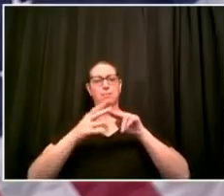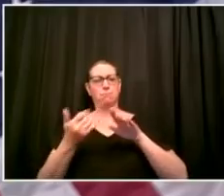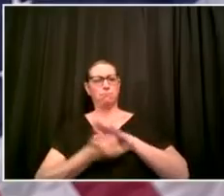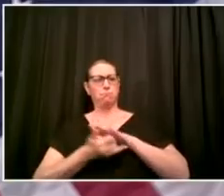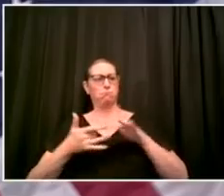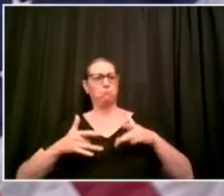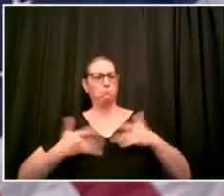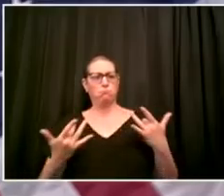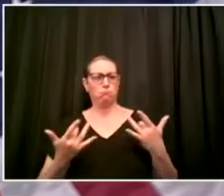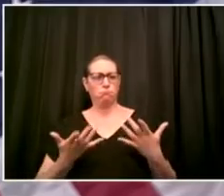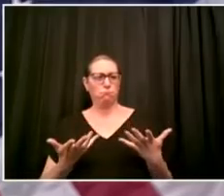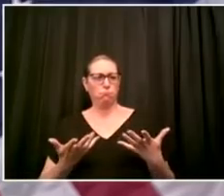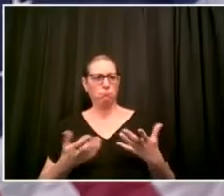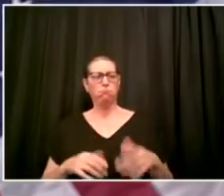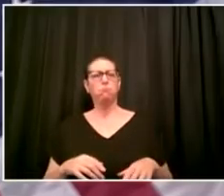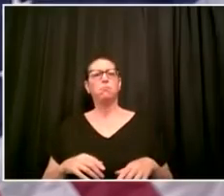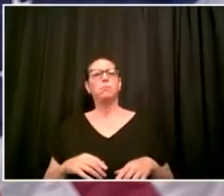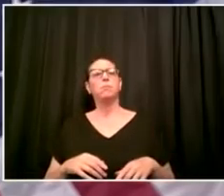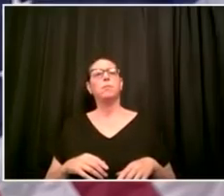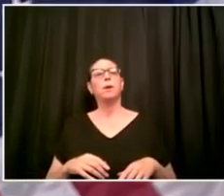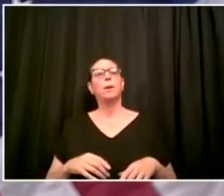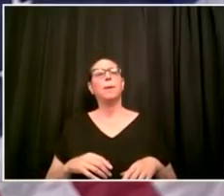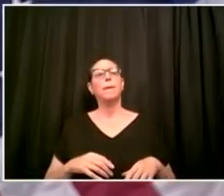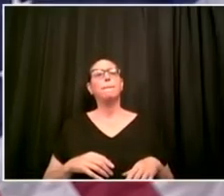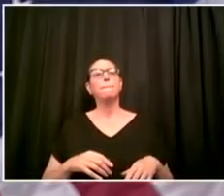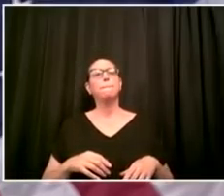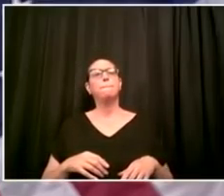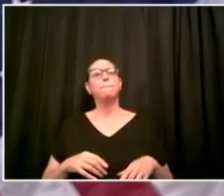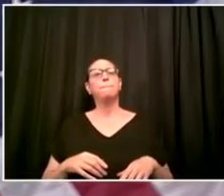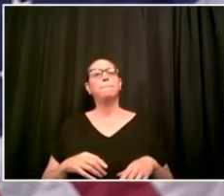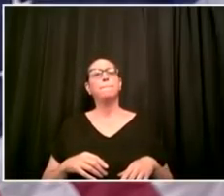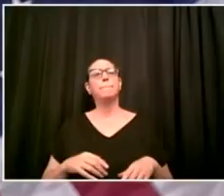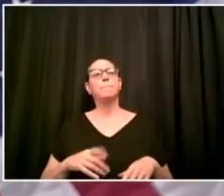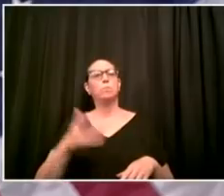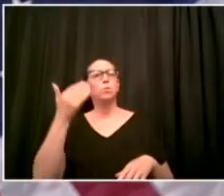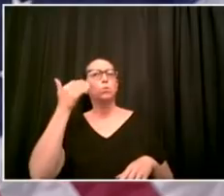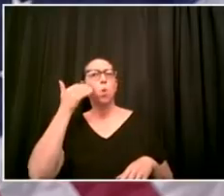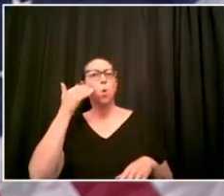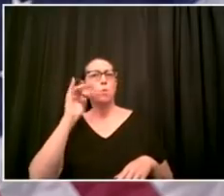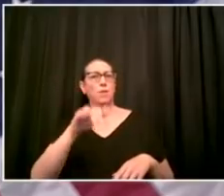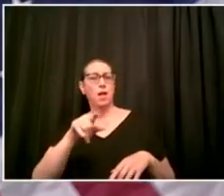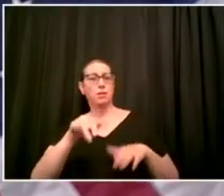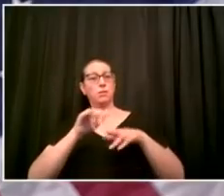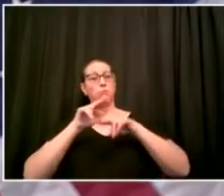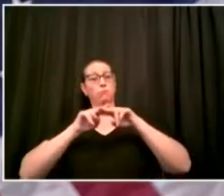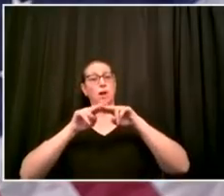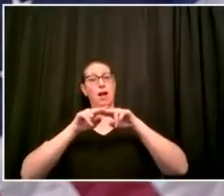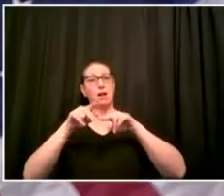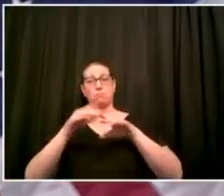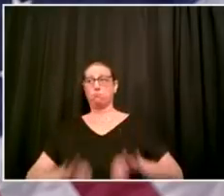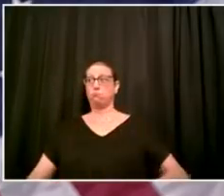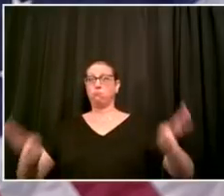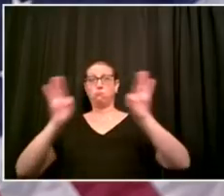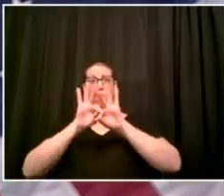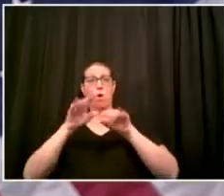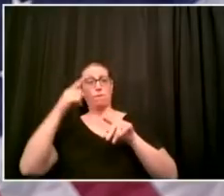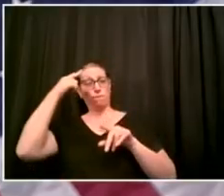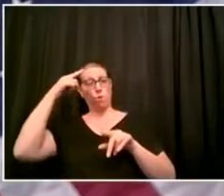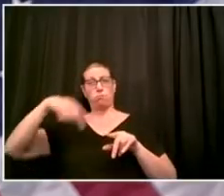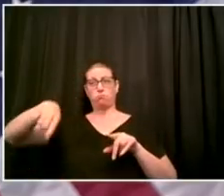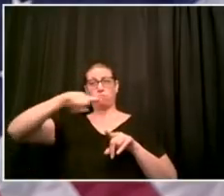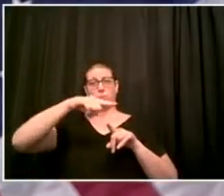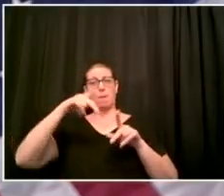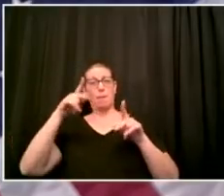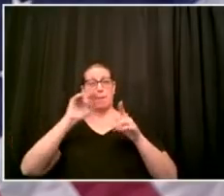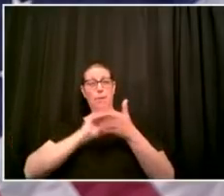economy. And basically, my question is, what specifically